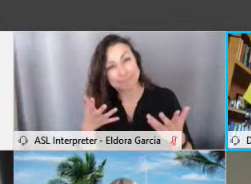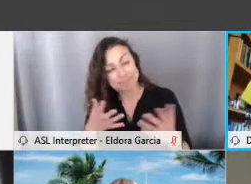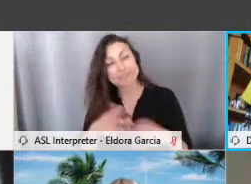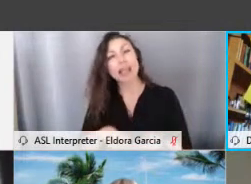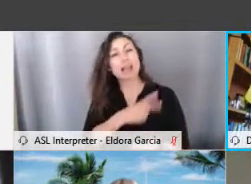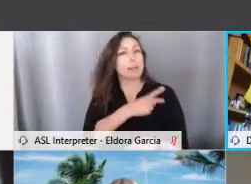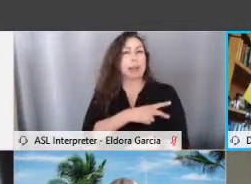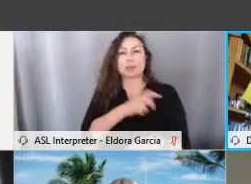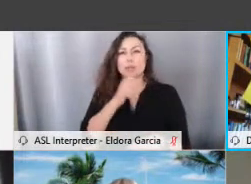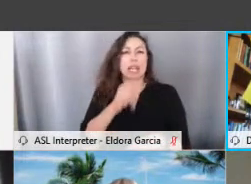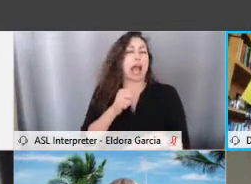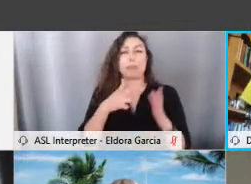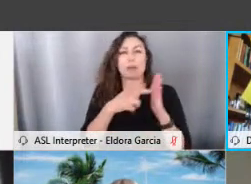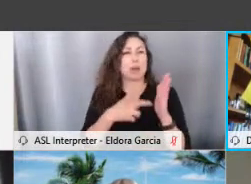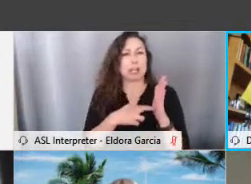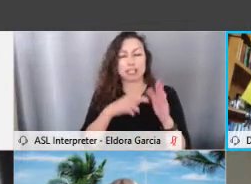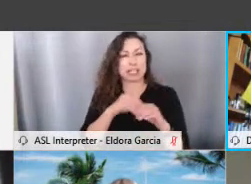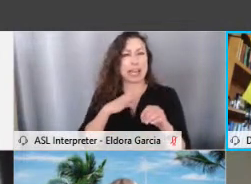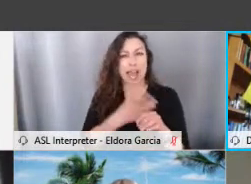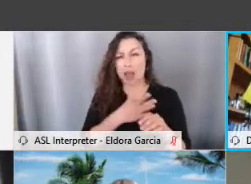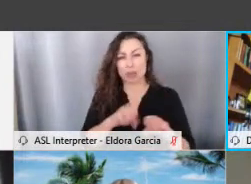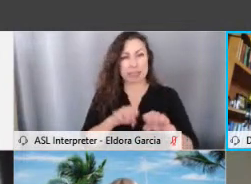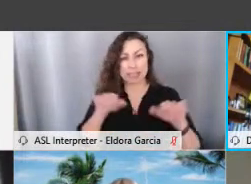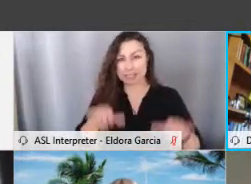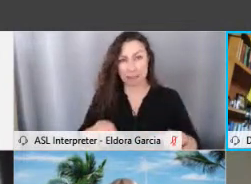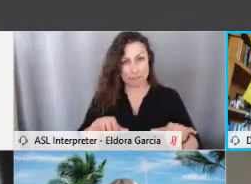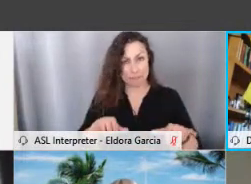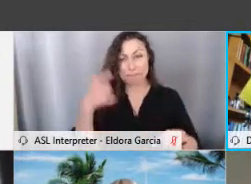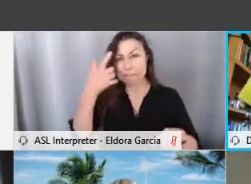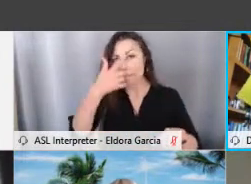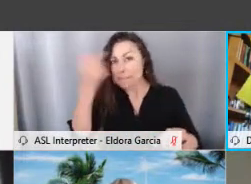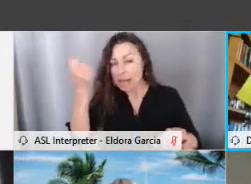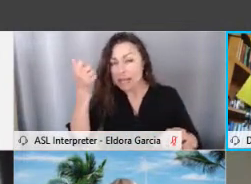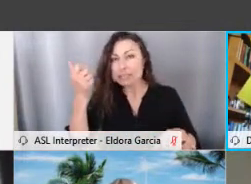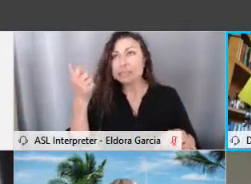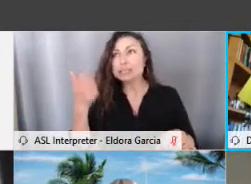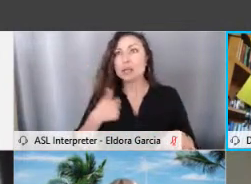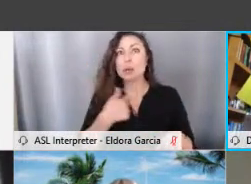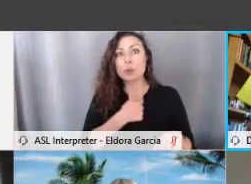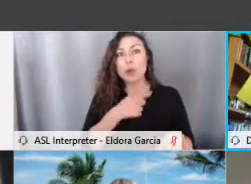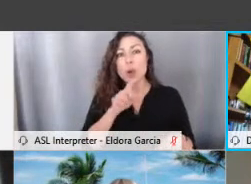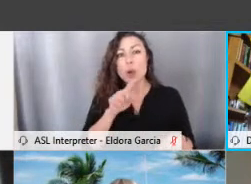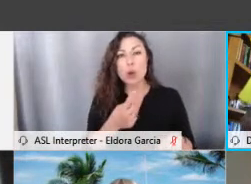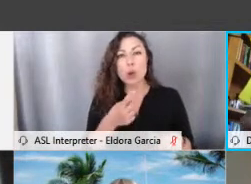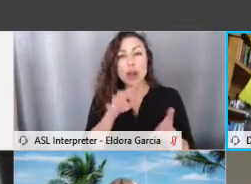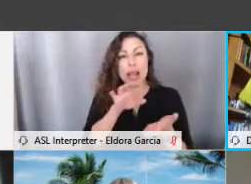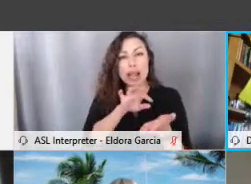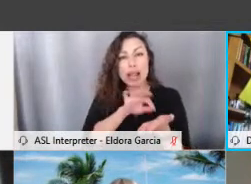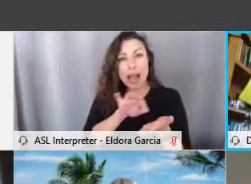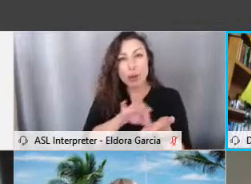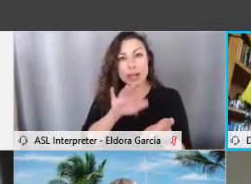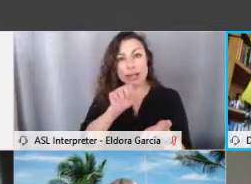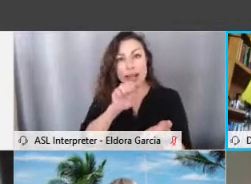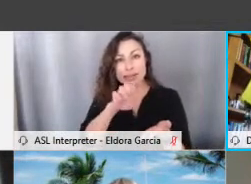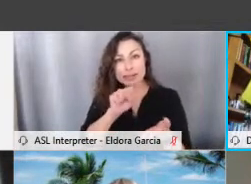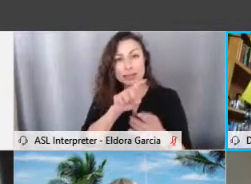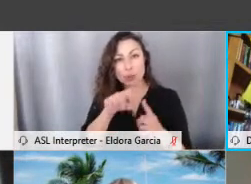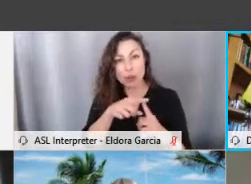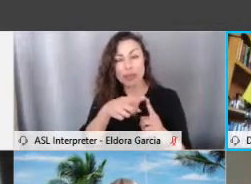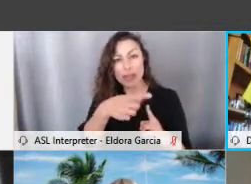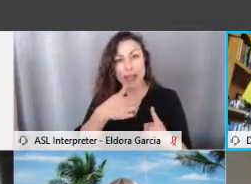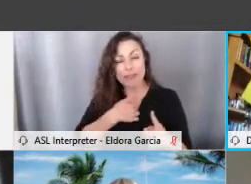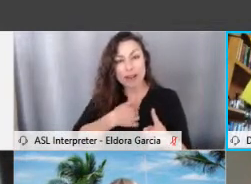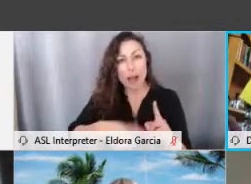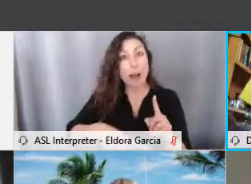The patient would not be registered in our system because we only count cases when they have a positive